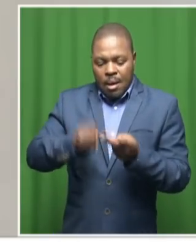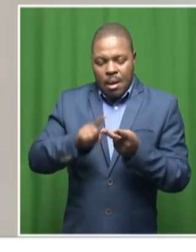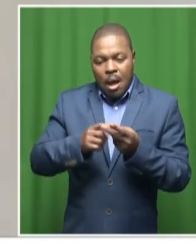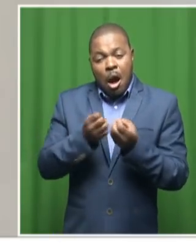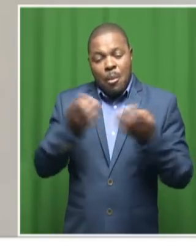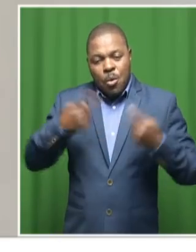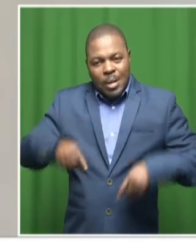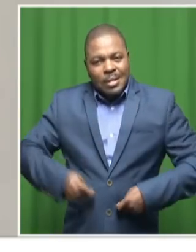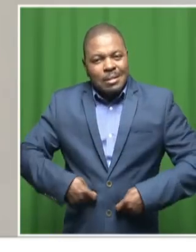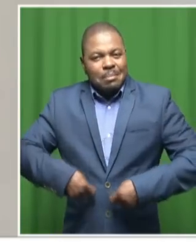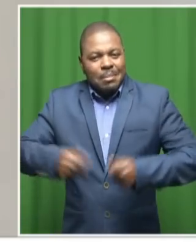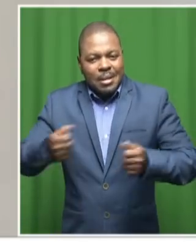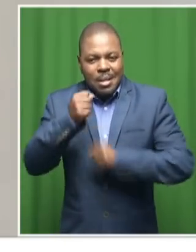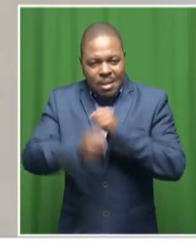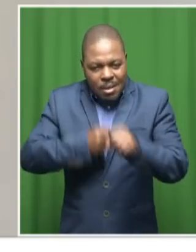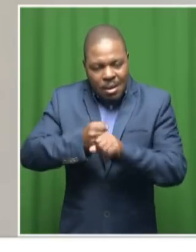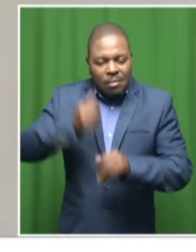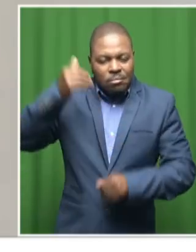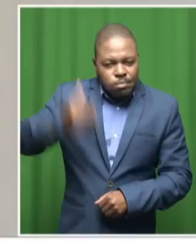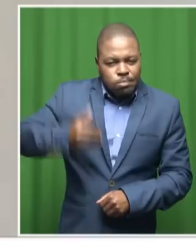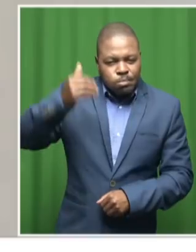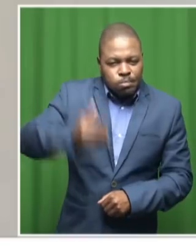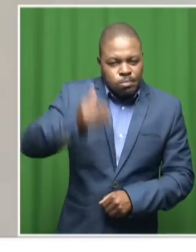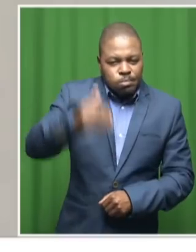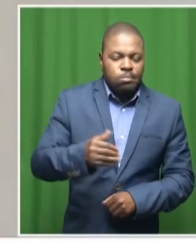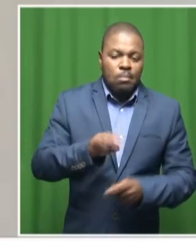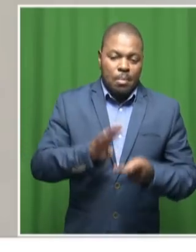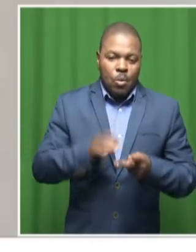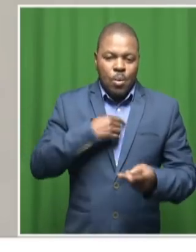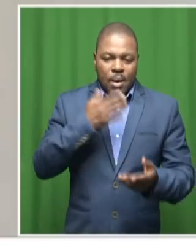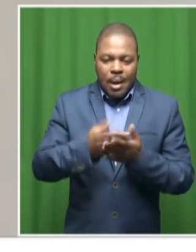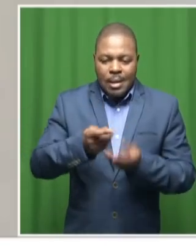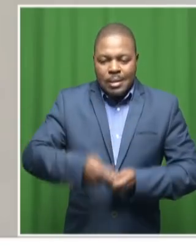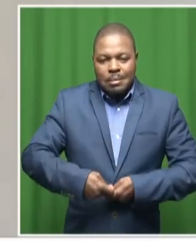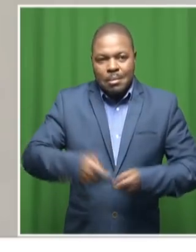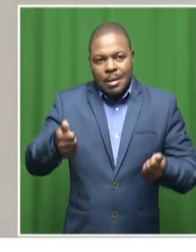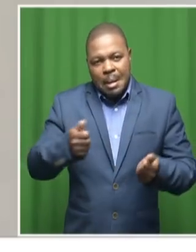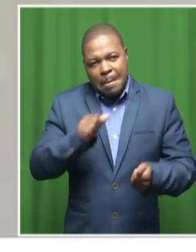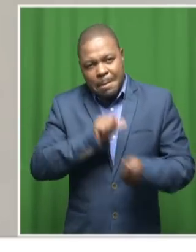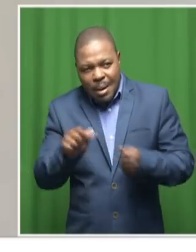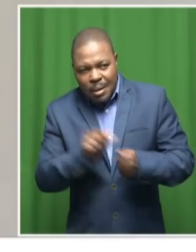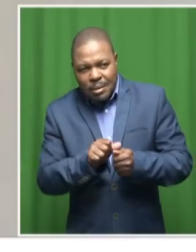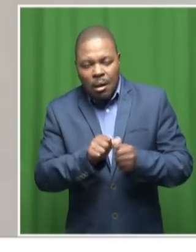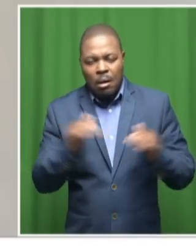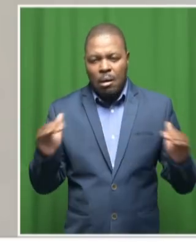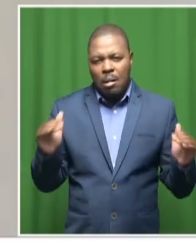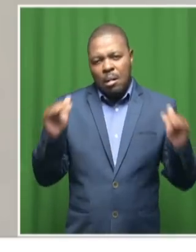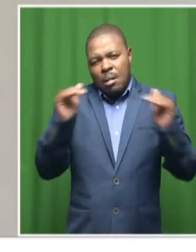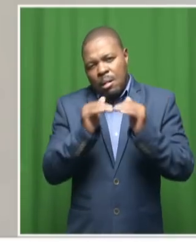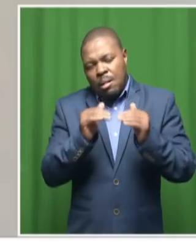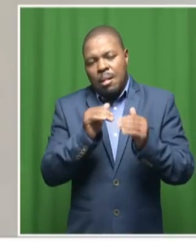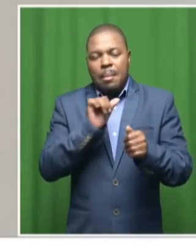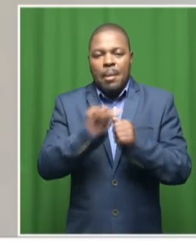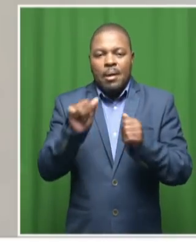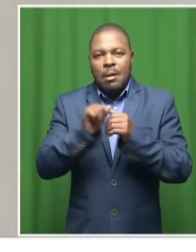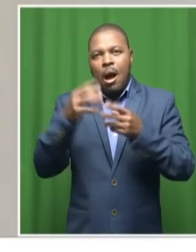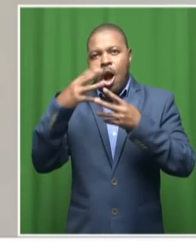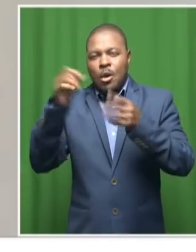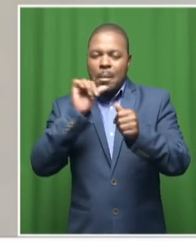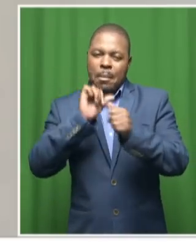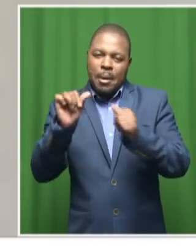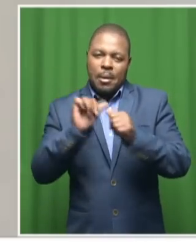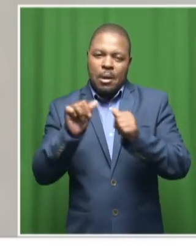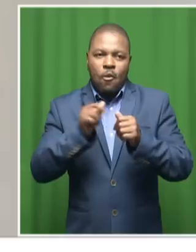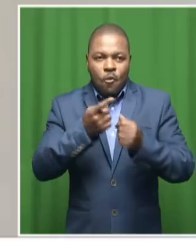on a year-to-year basis, and how can we spend that money far more wisely and equitably to achieve better outcomes for the